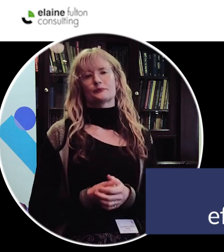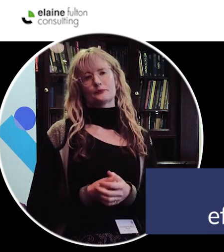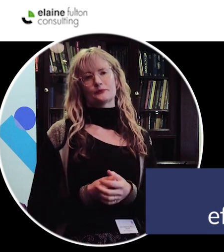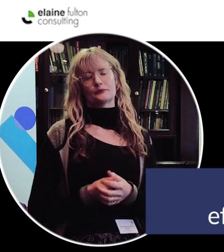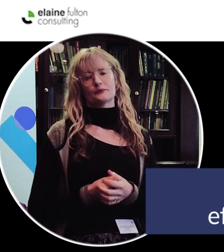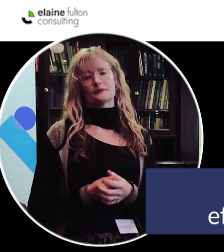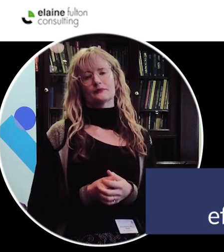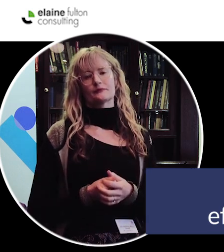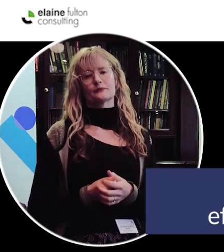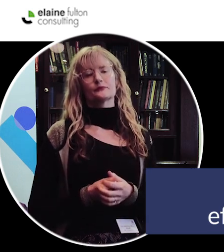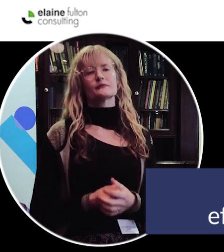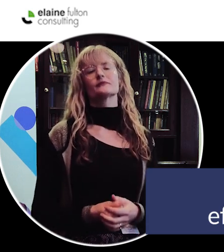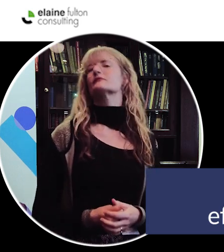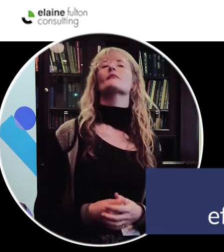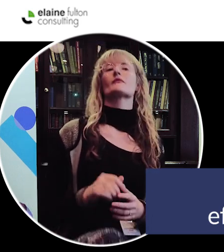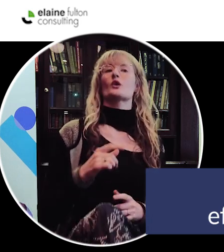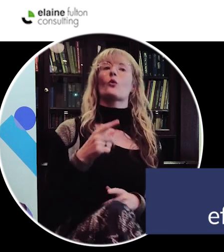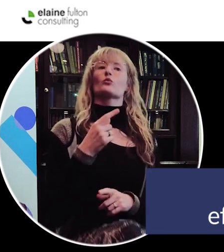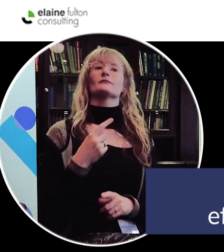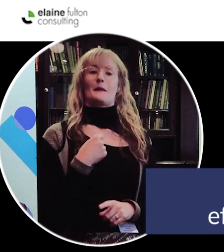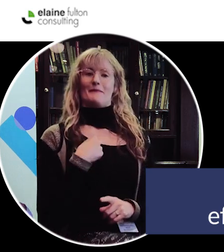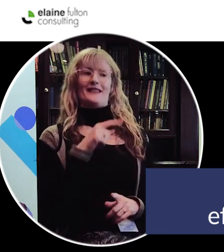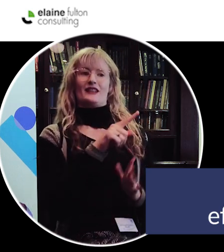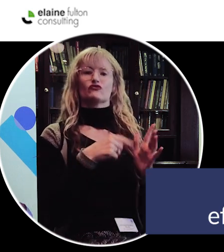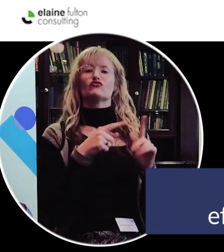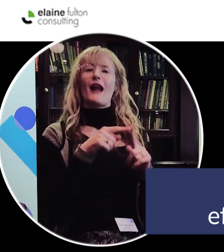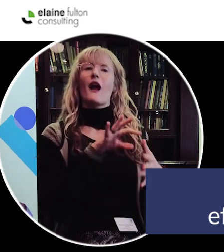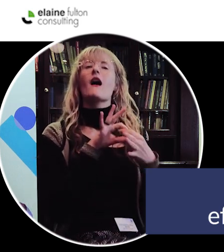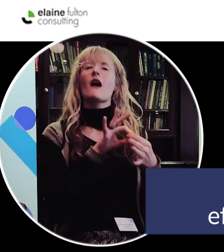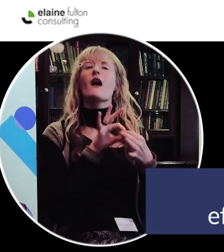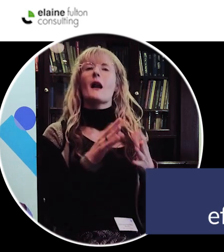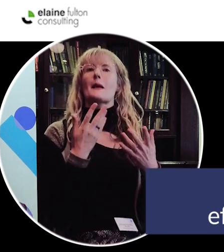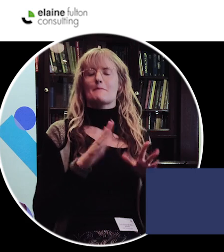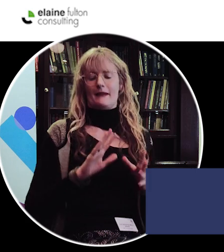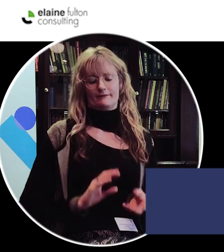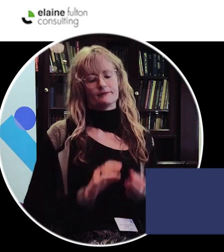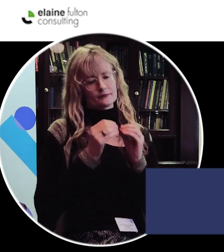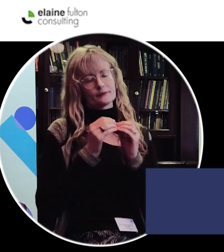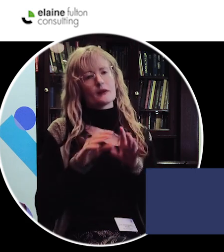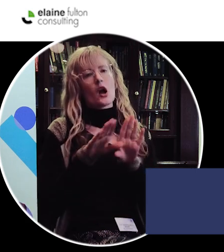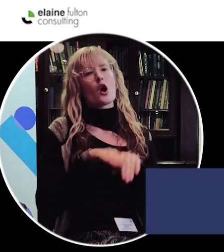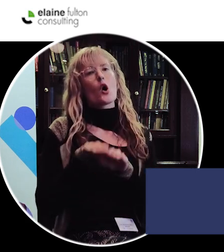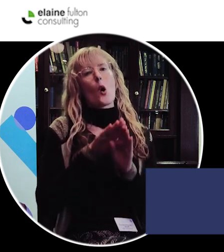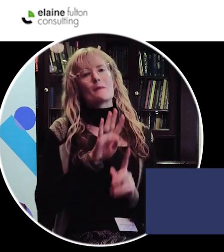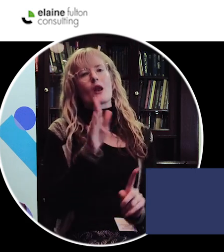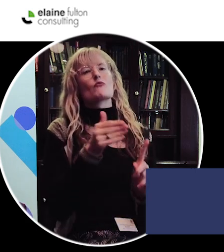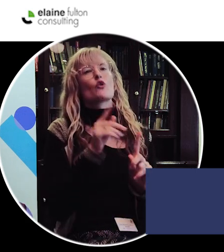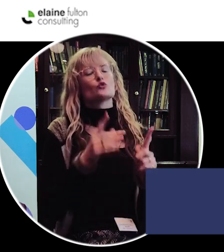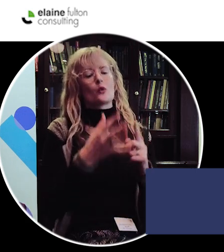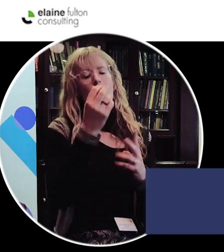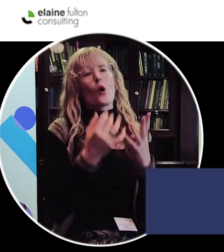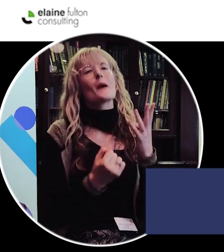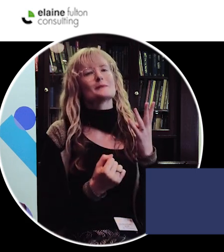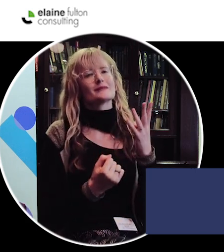London Community of Practice and our efforts towards developing a common approach to outcomes for all babies,